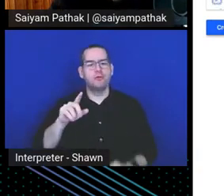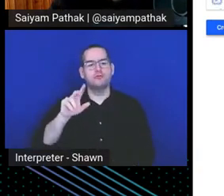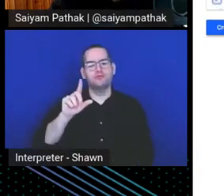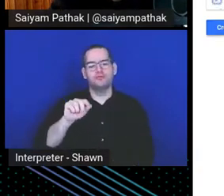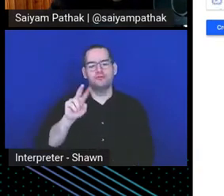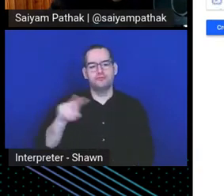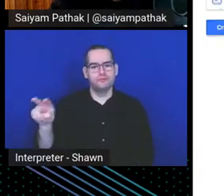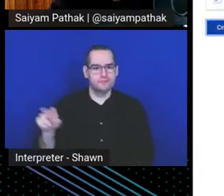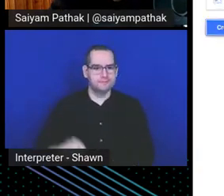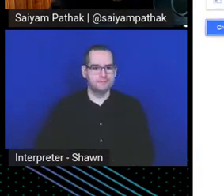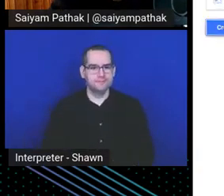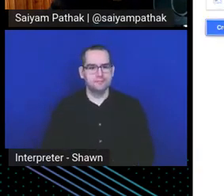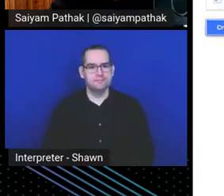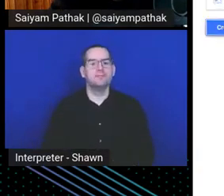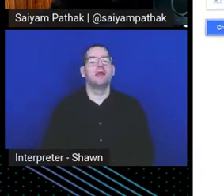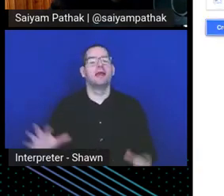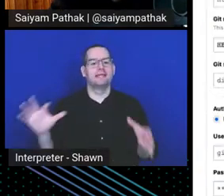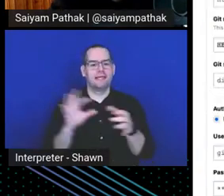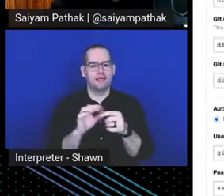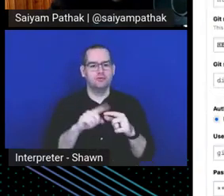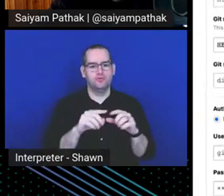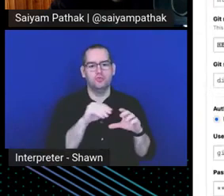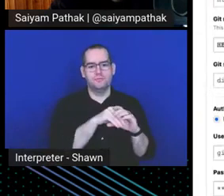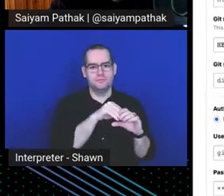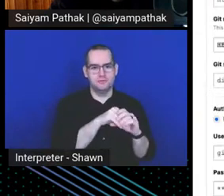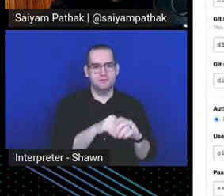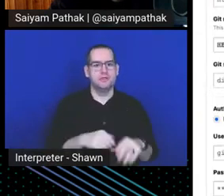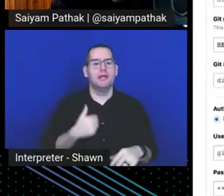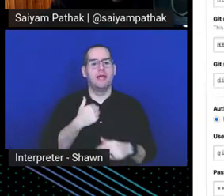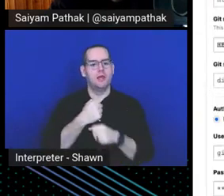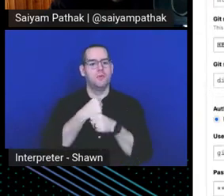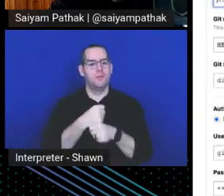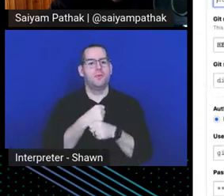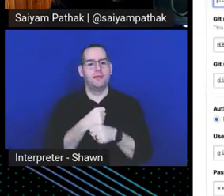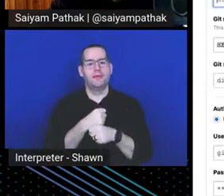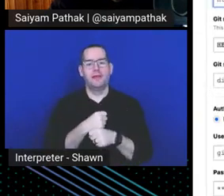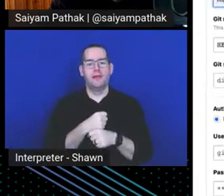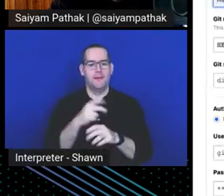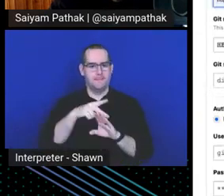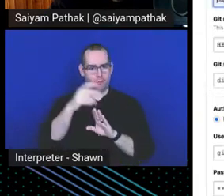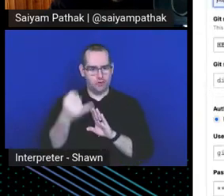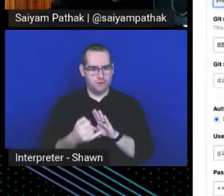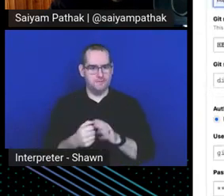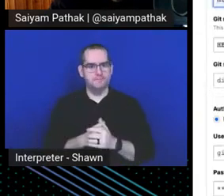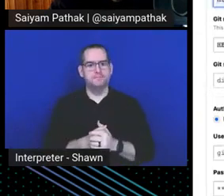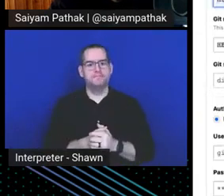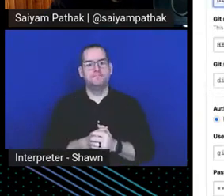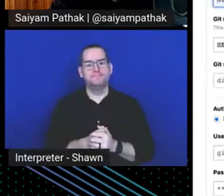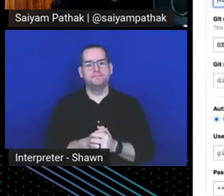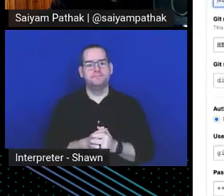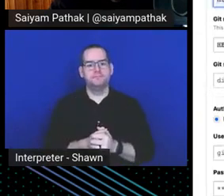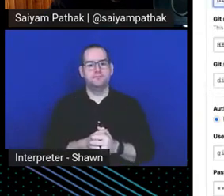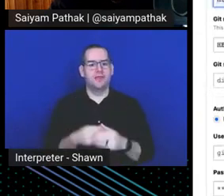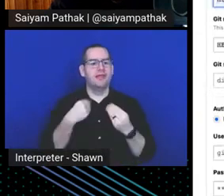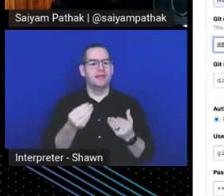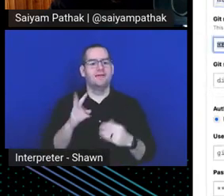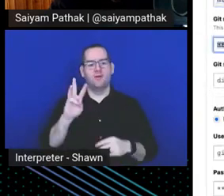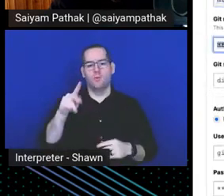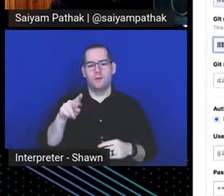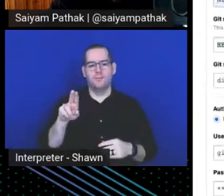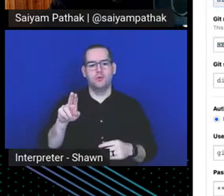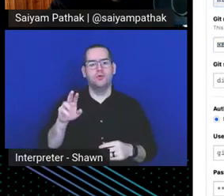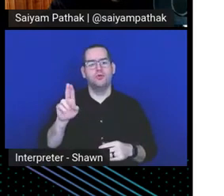connect to repository. So I'll create the particular project. I'll give the Waypoint GitHub